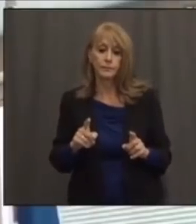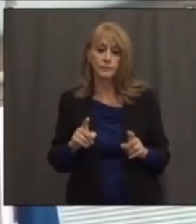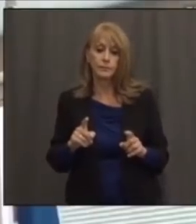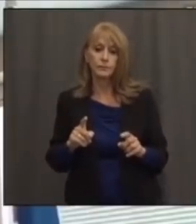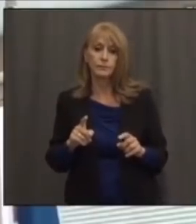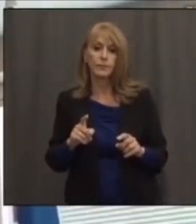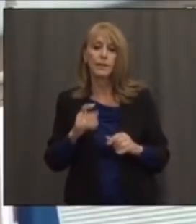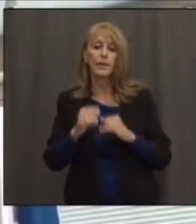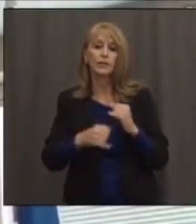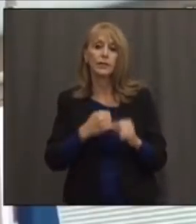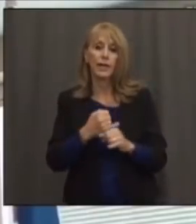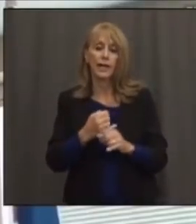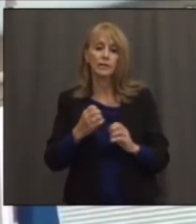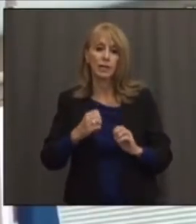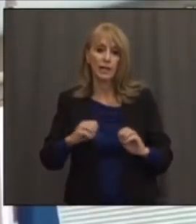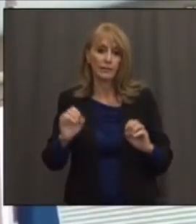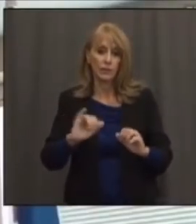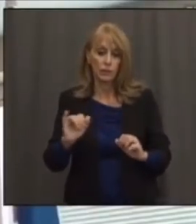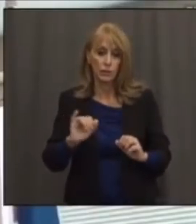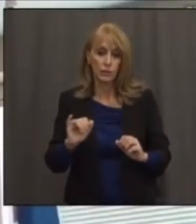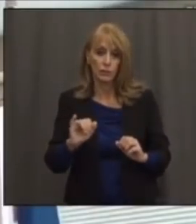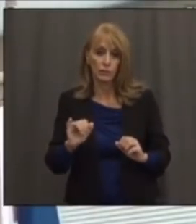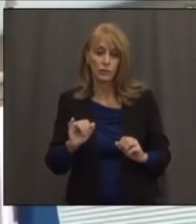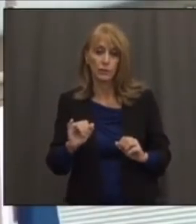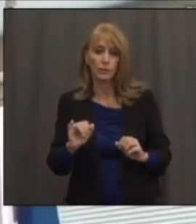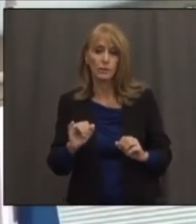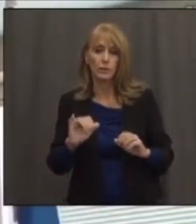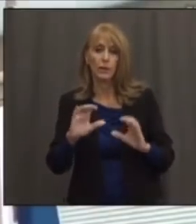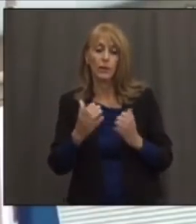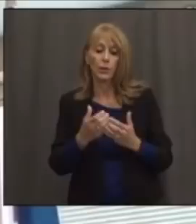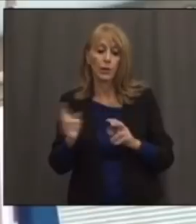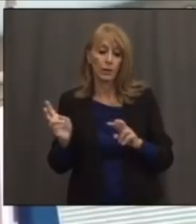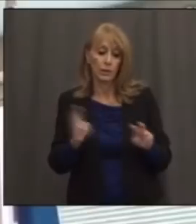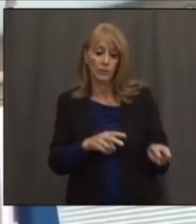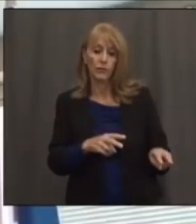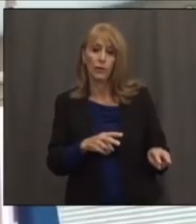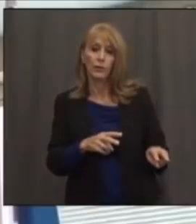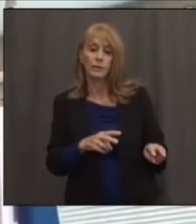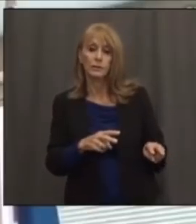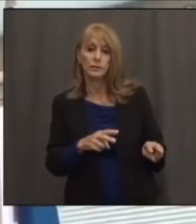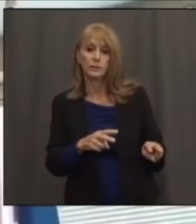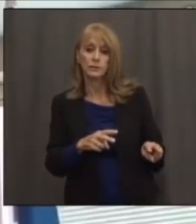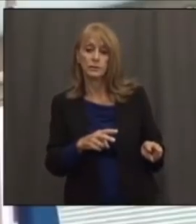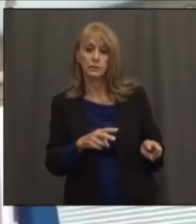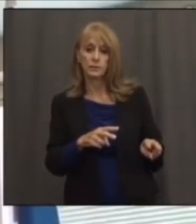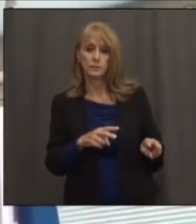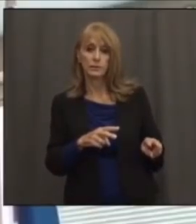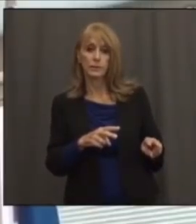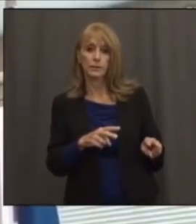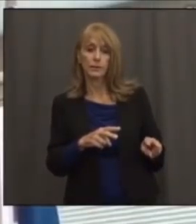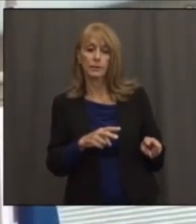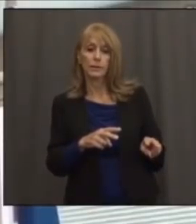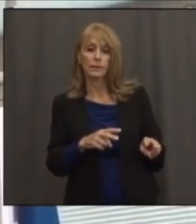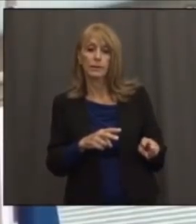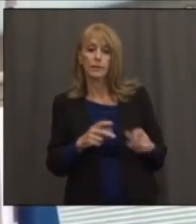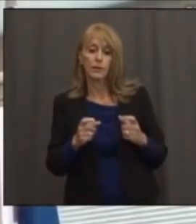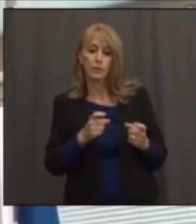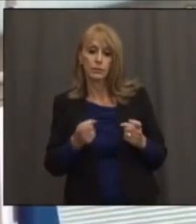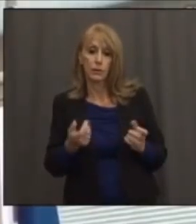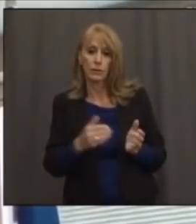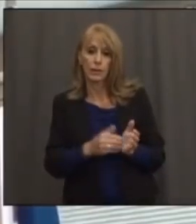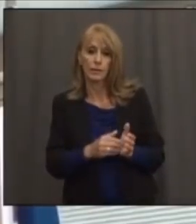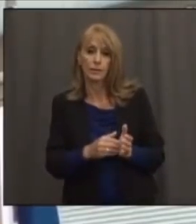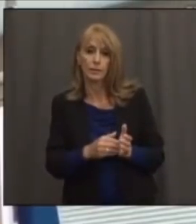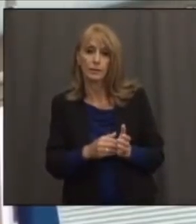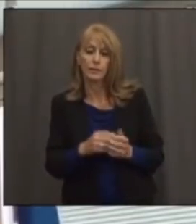international effort and the world turns its attention to getting the pandemic under control worldwide. So